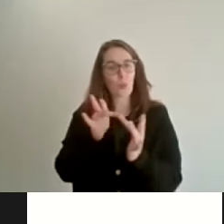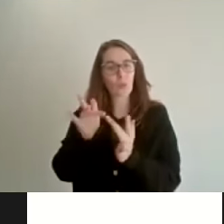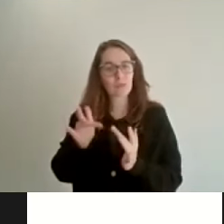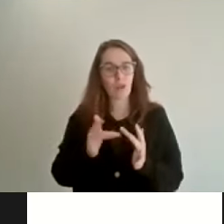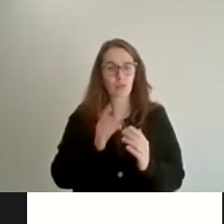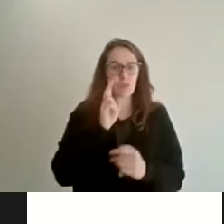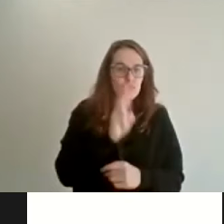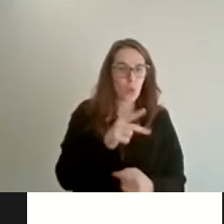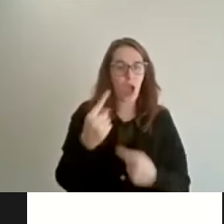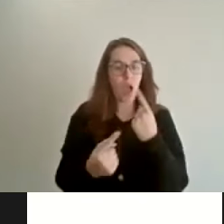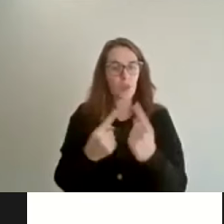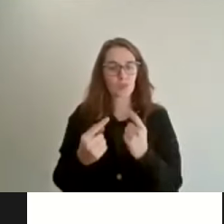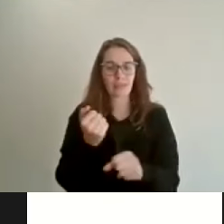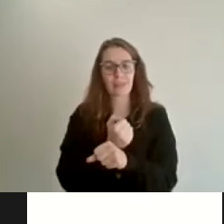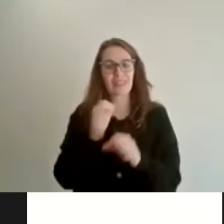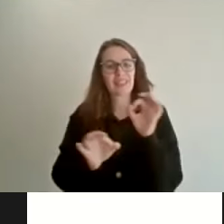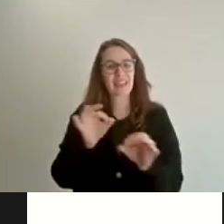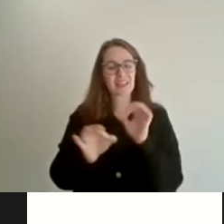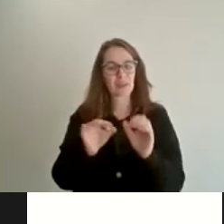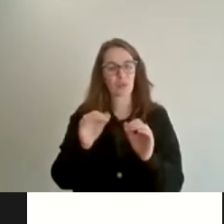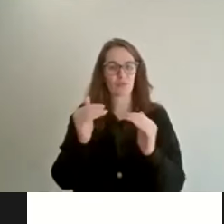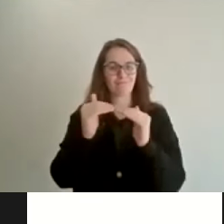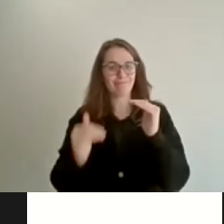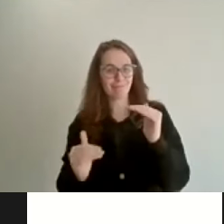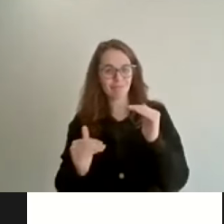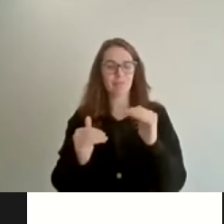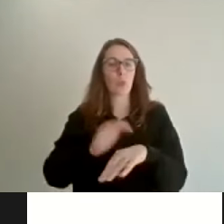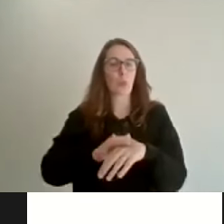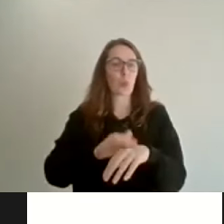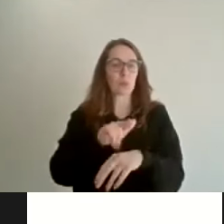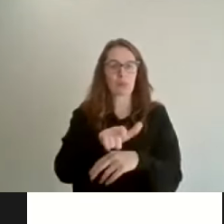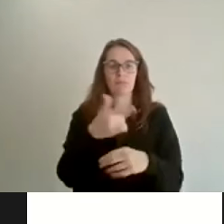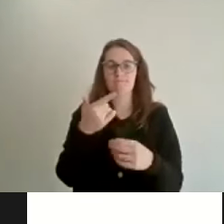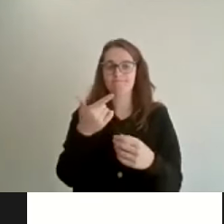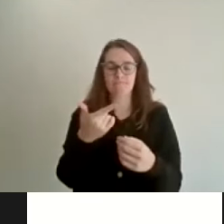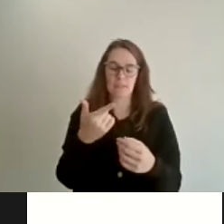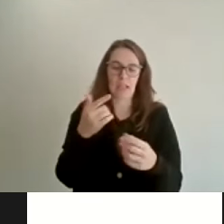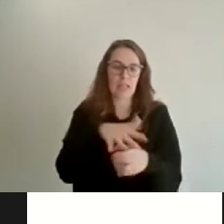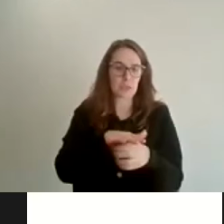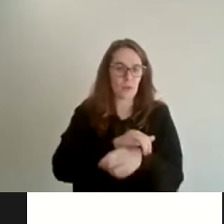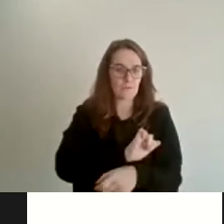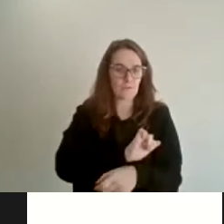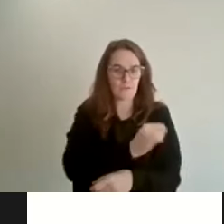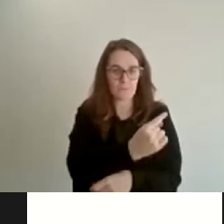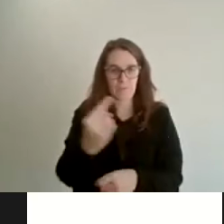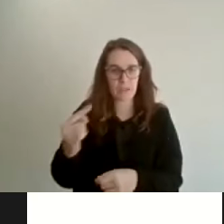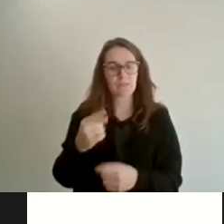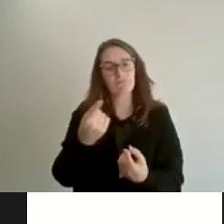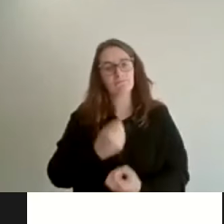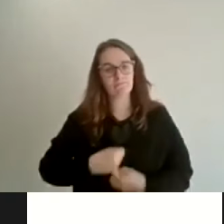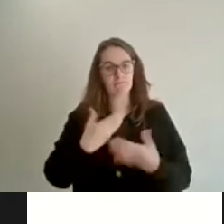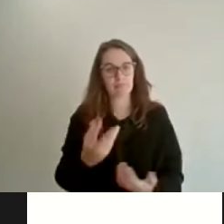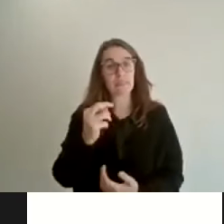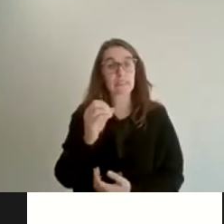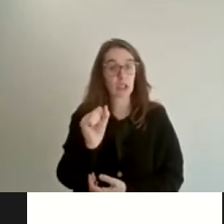treatment to a person because of their background or ethnicity. Feel free to share your opinion. You have 30 seconds